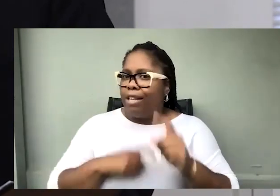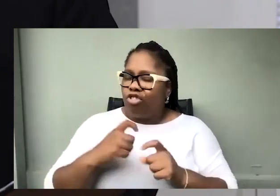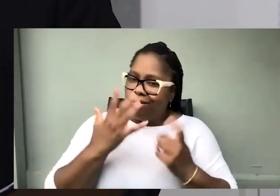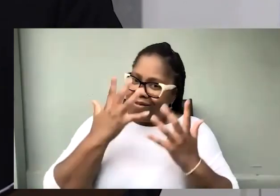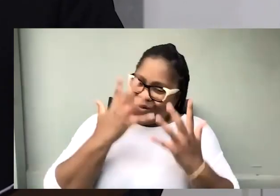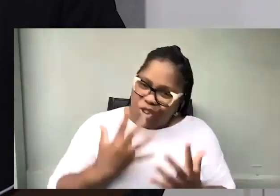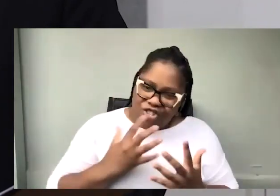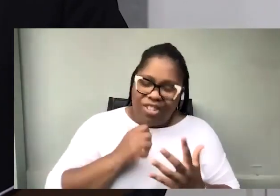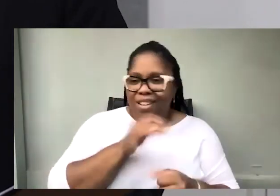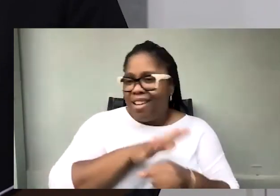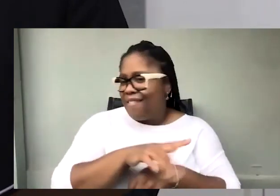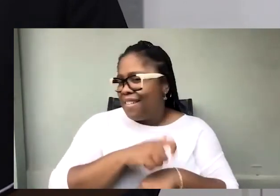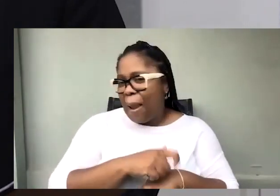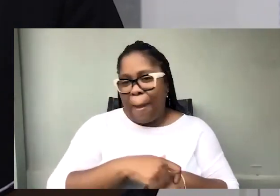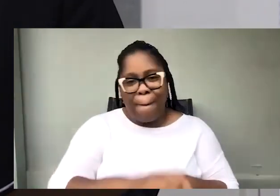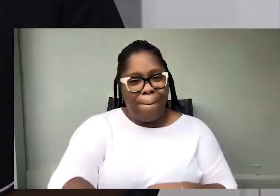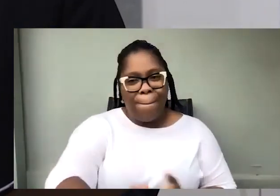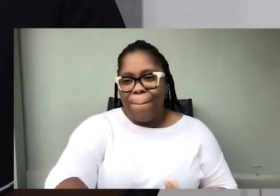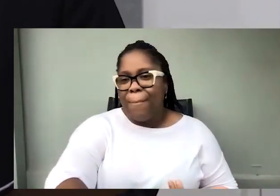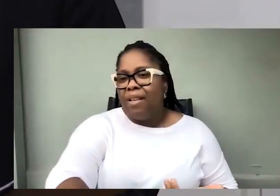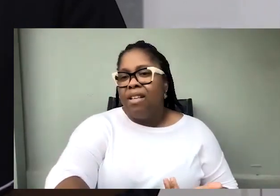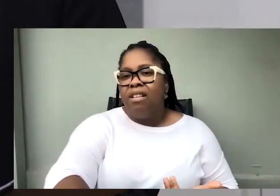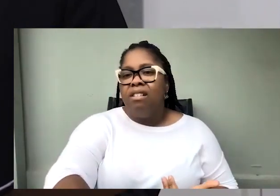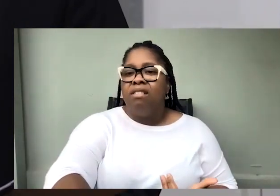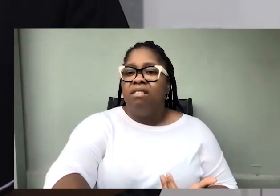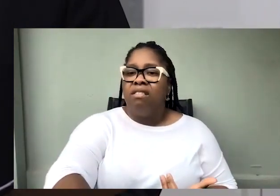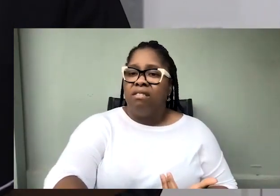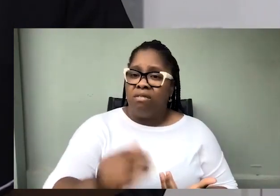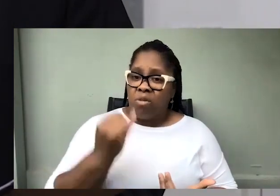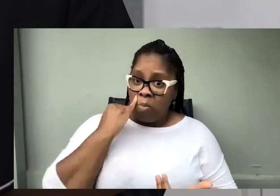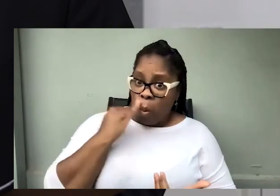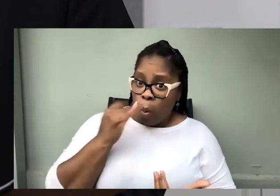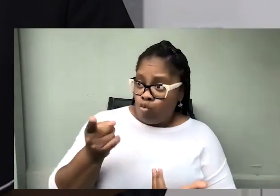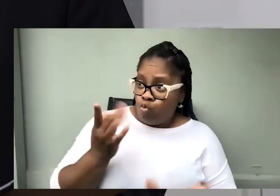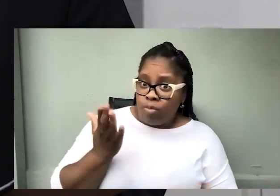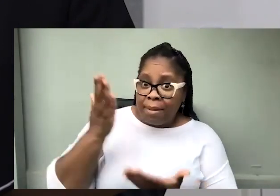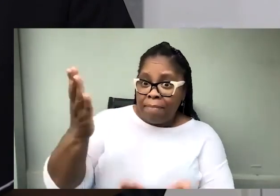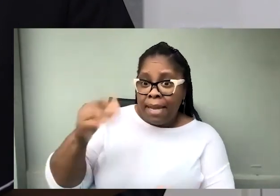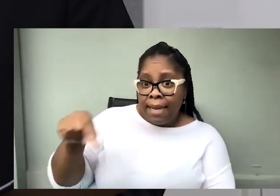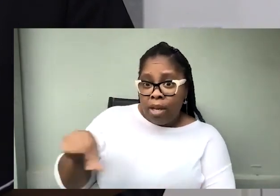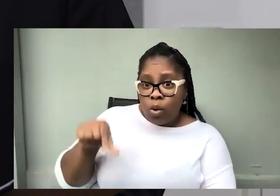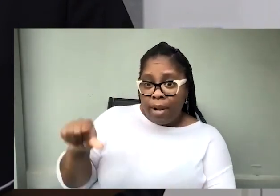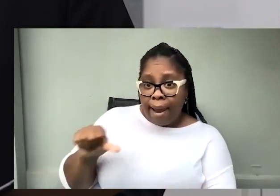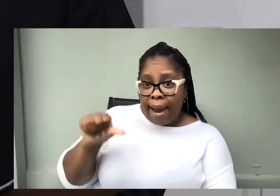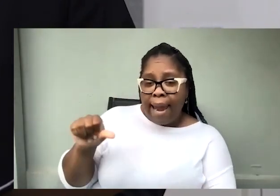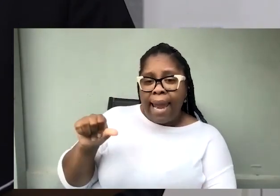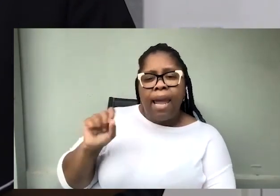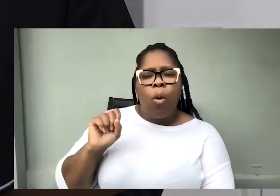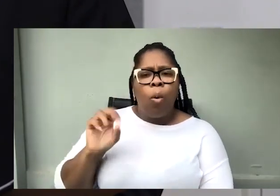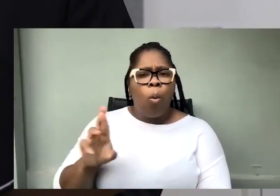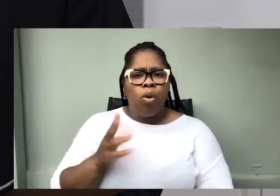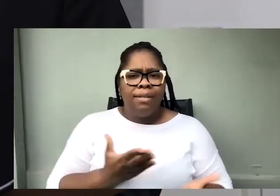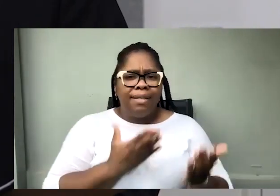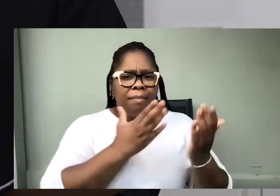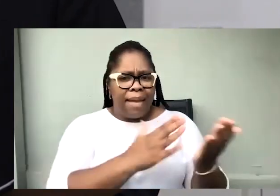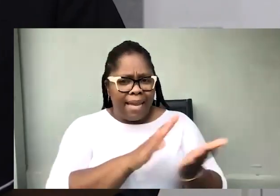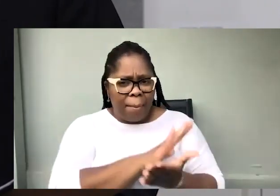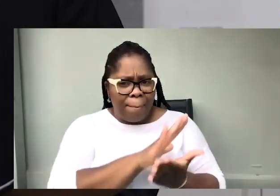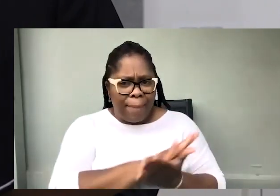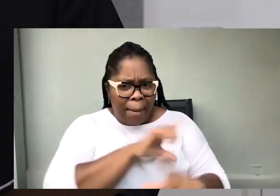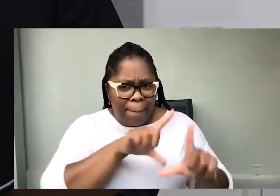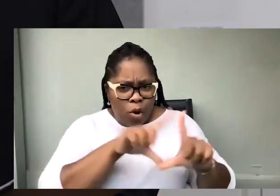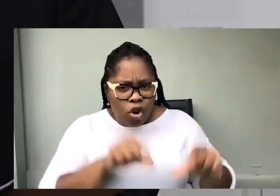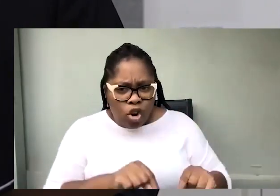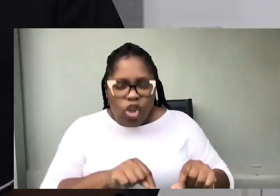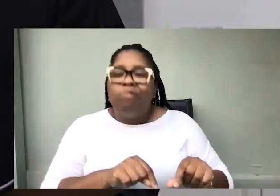didn't have time to answer. So if those questions were submitted either in the Q&A portion or submitted on paper,